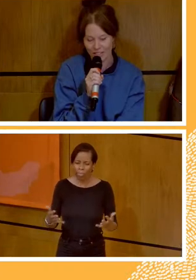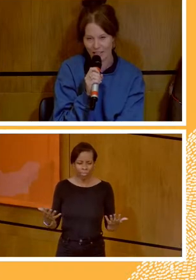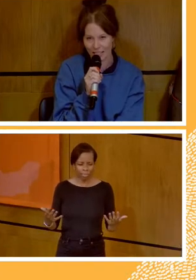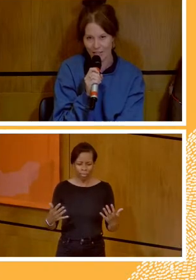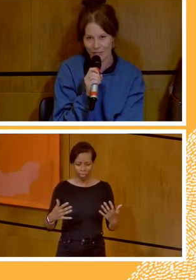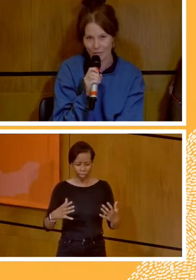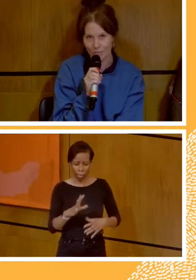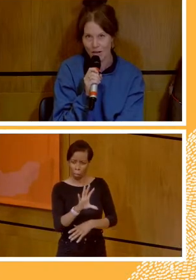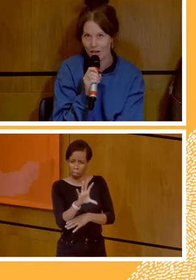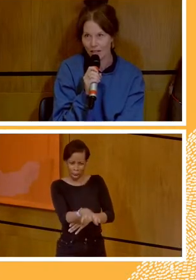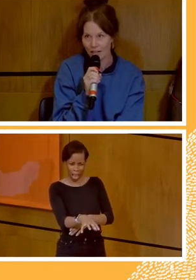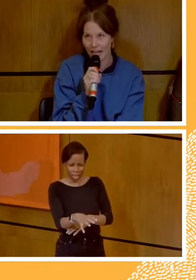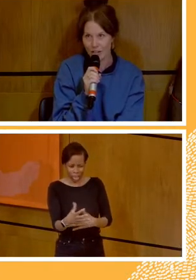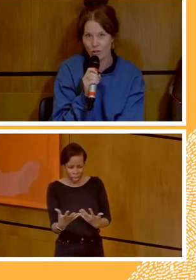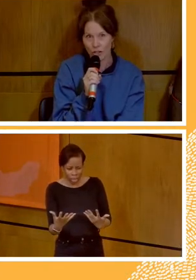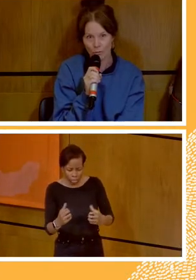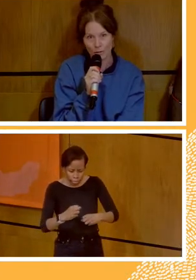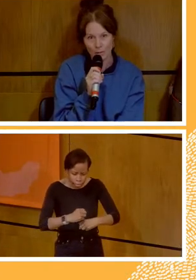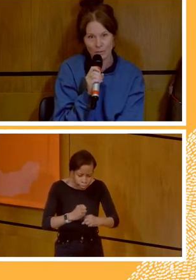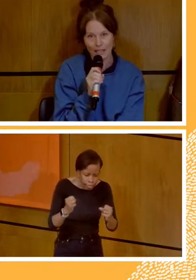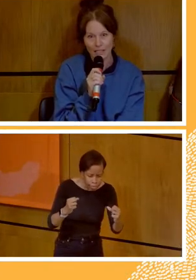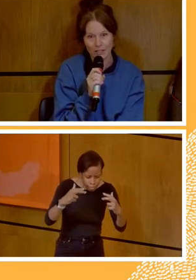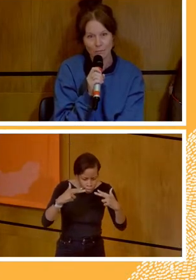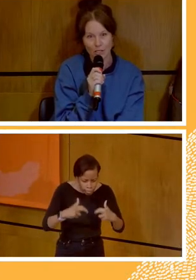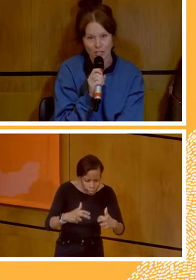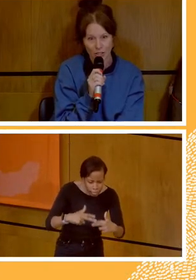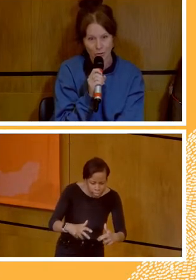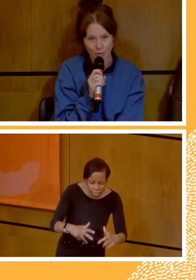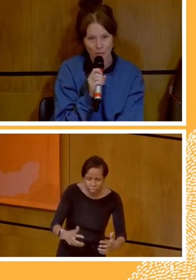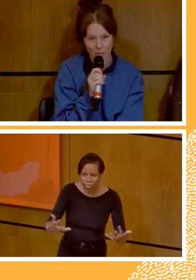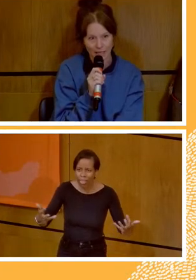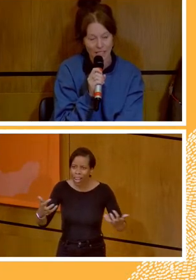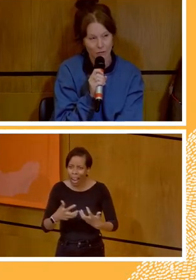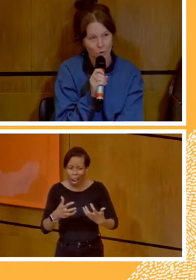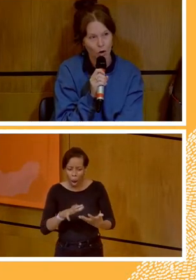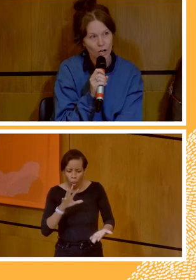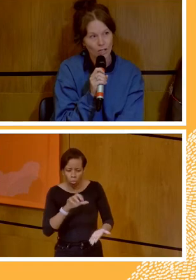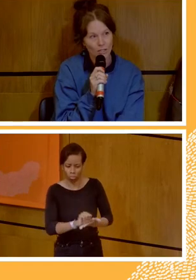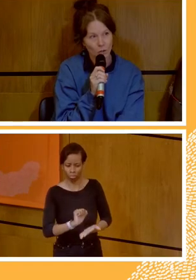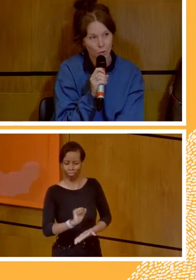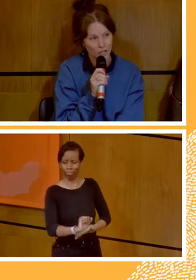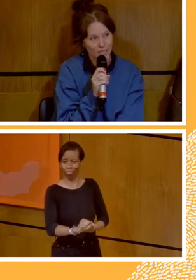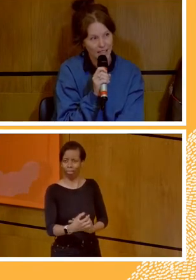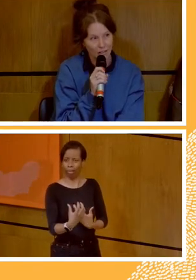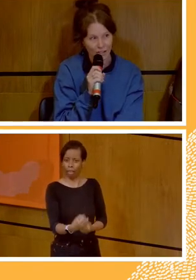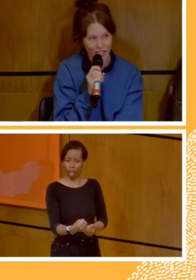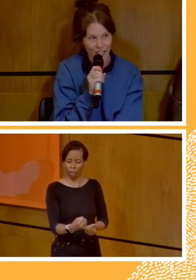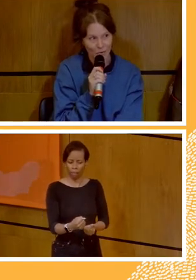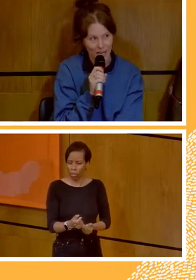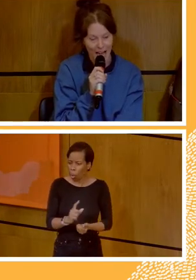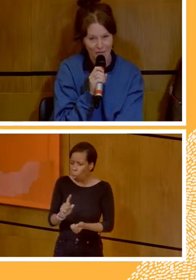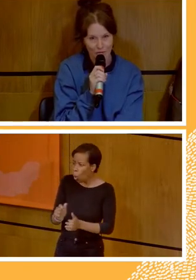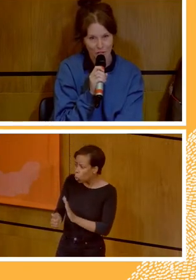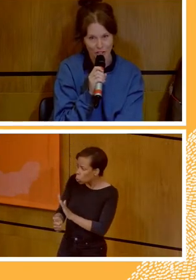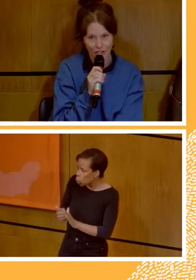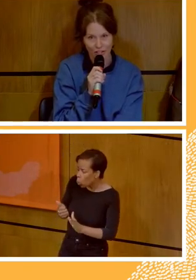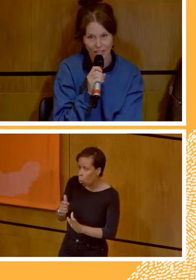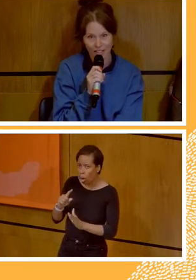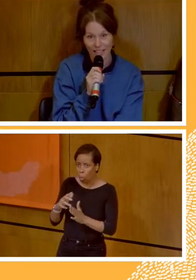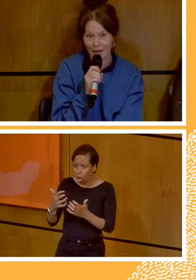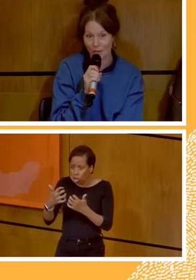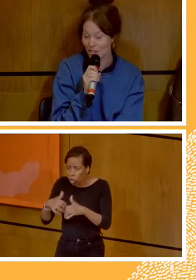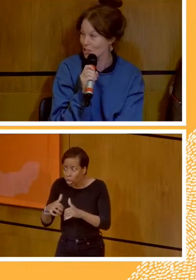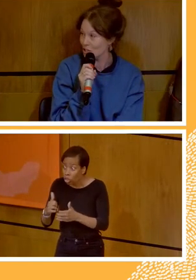and understand it from a non-human perspective as much as a human perspective? And what tools and technologies do we have that